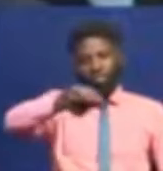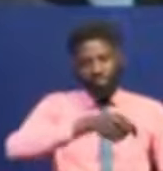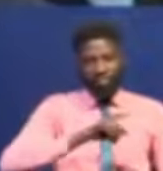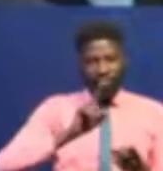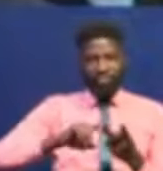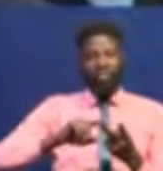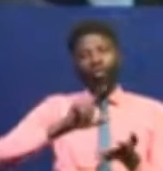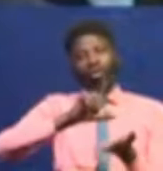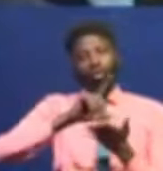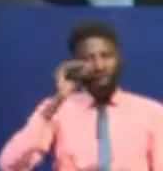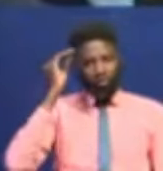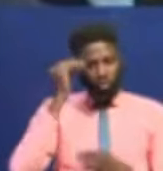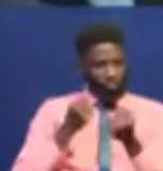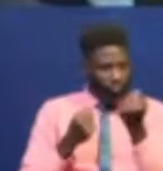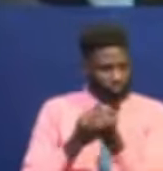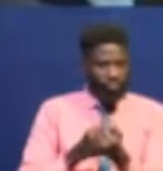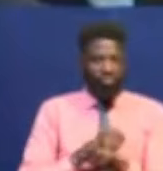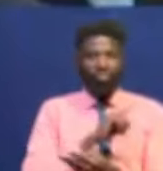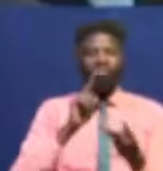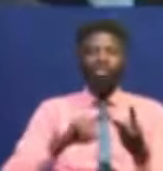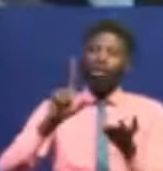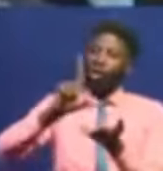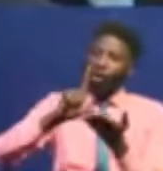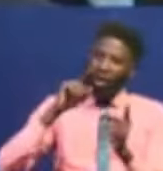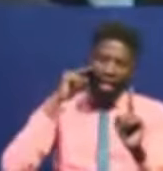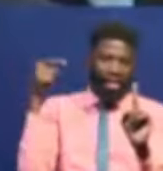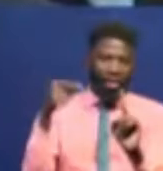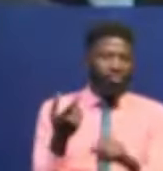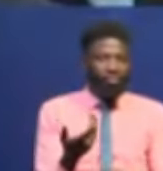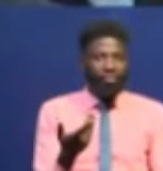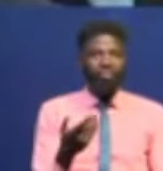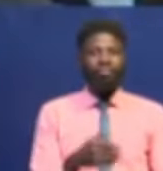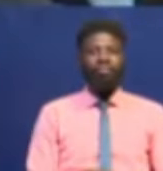fund our education. We had to go and borrow to fund.